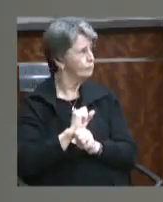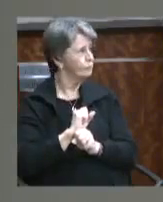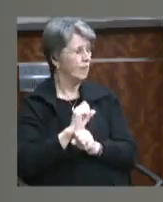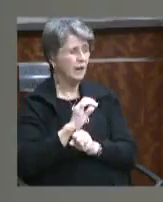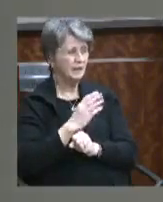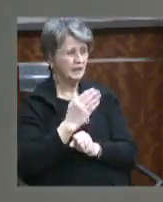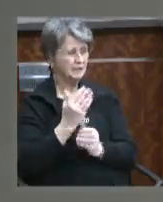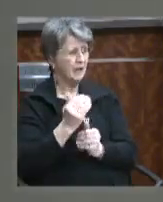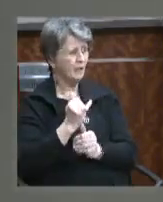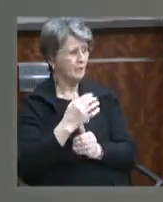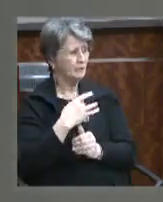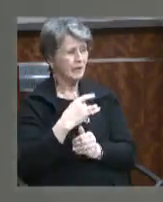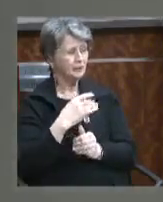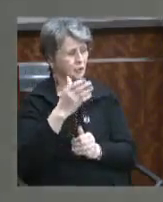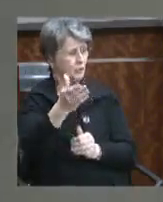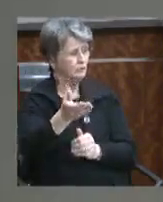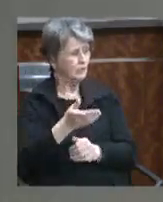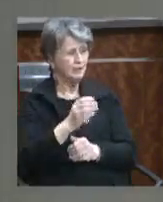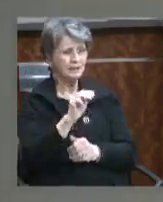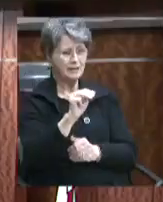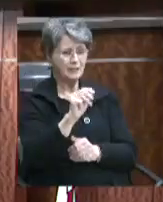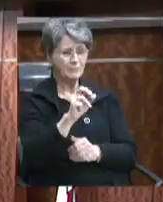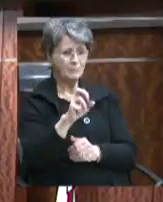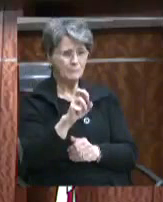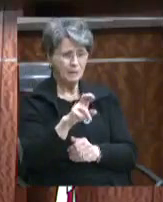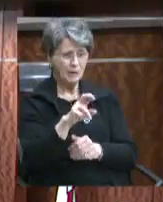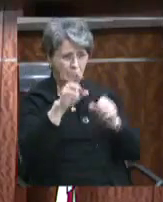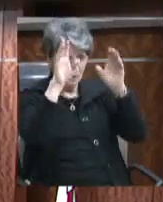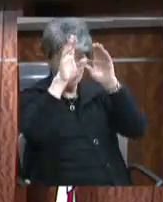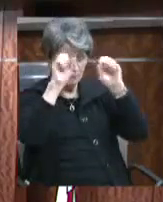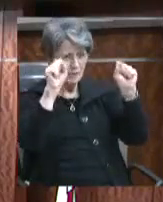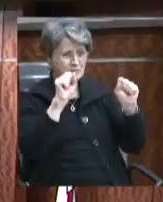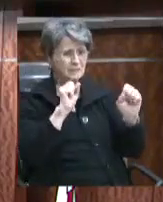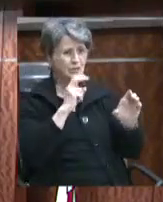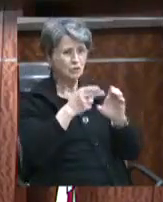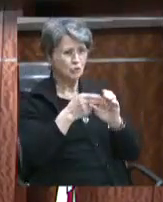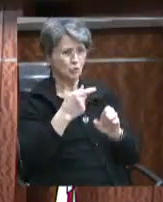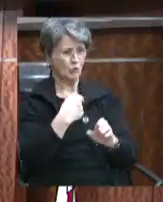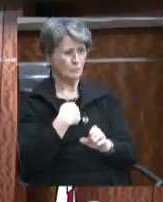mayor and the president to come join me at the podium.